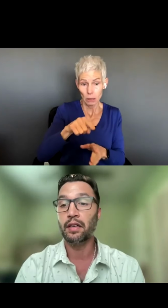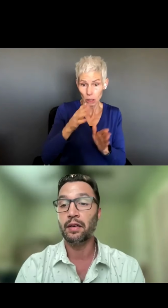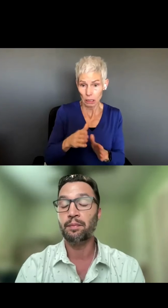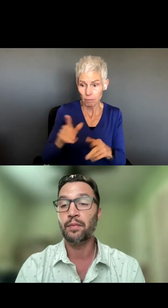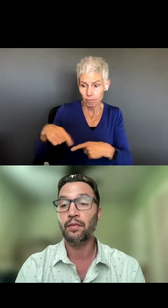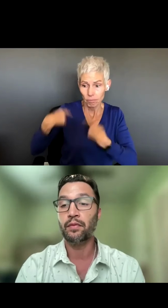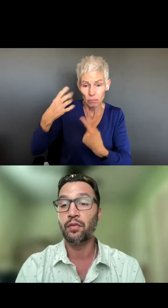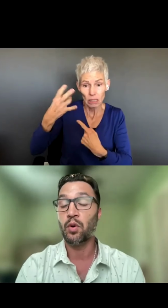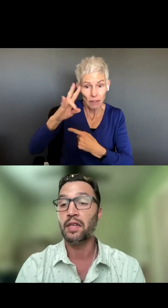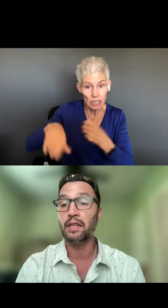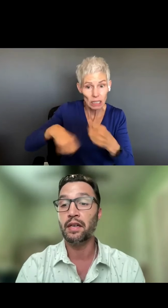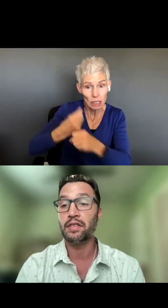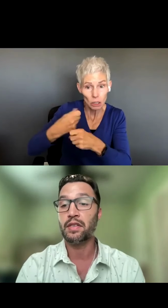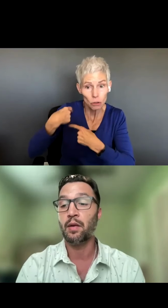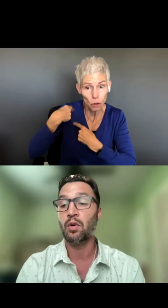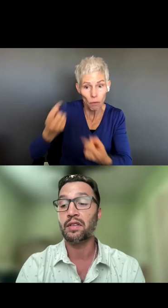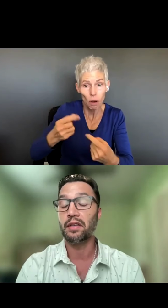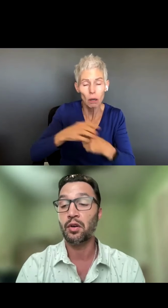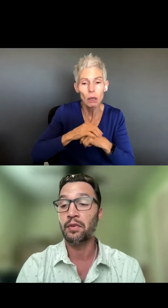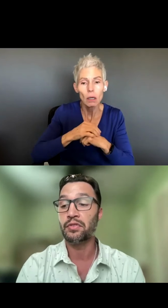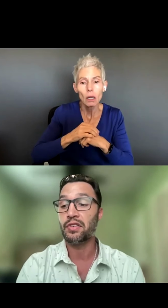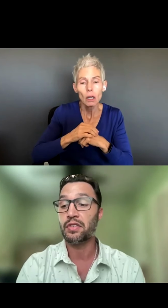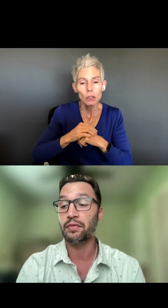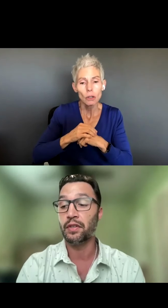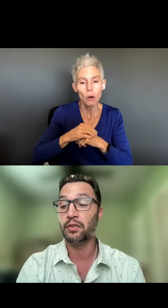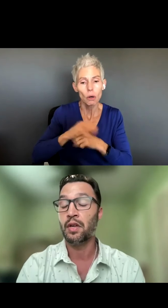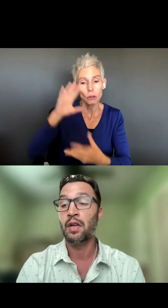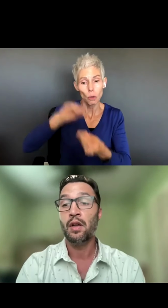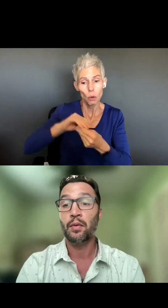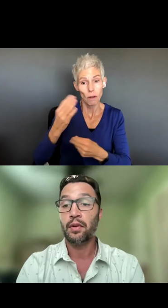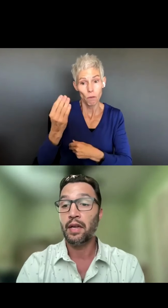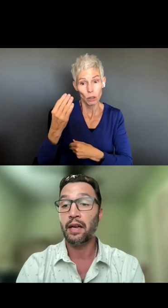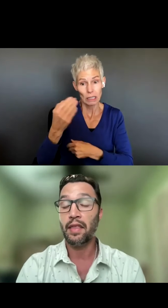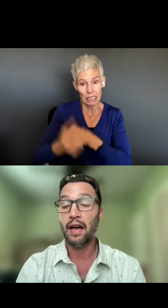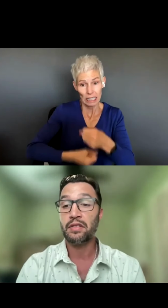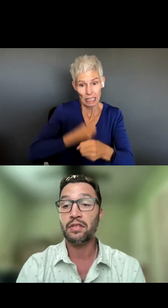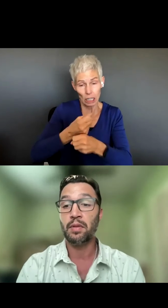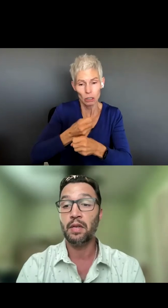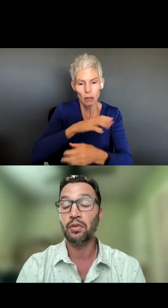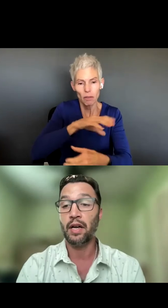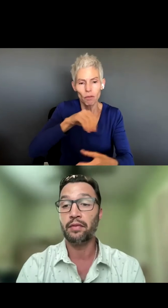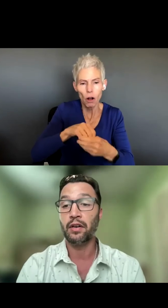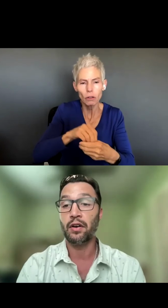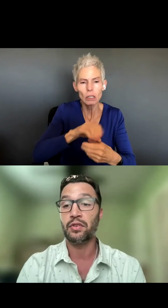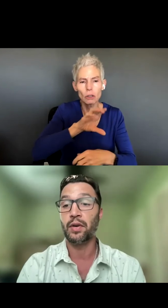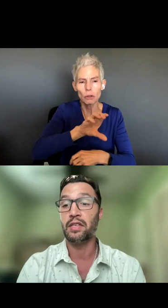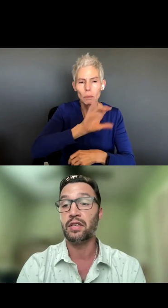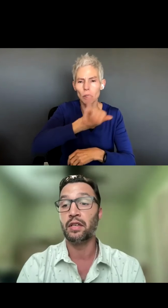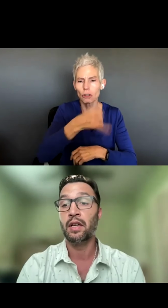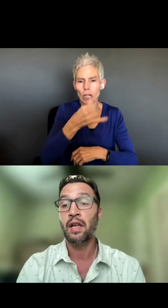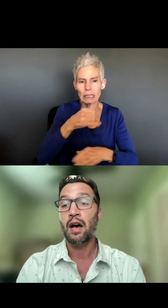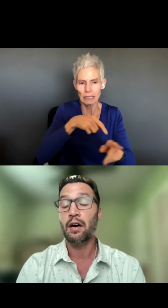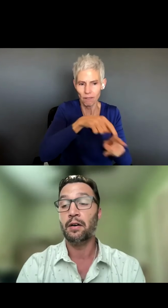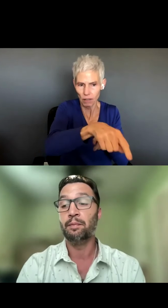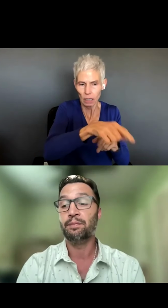and for 14 years, I worked in the criminal justice field, getting thousands of people out of